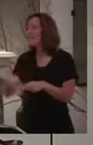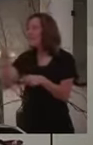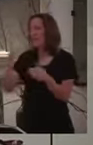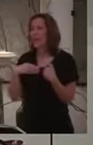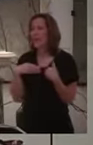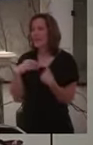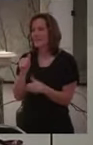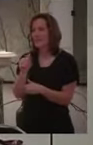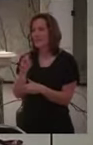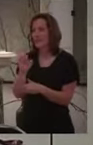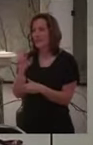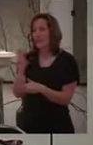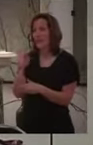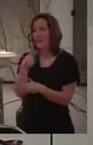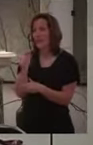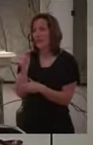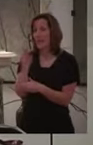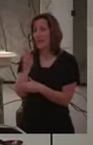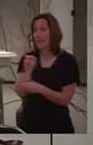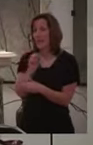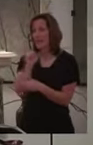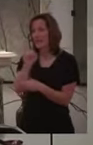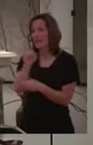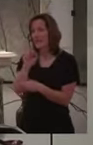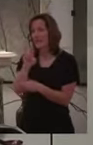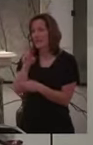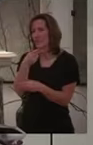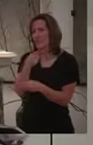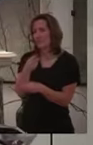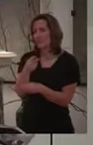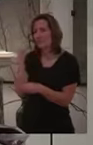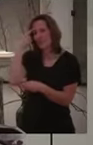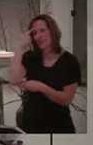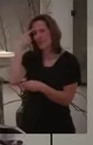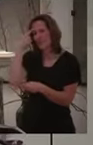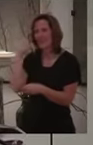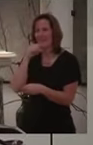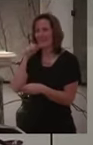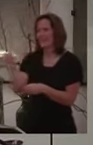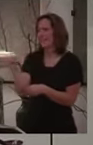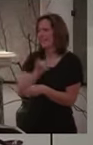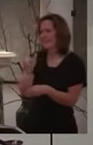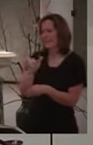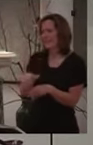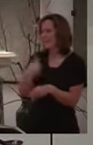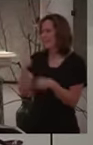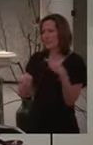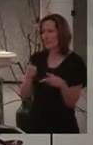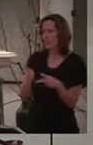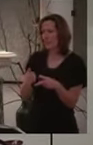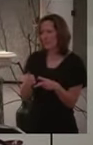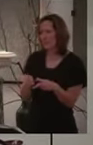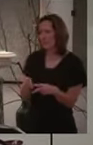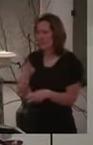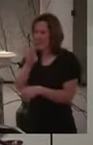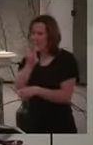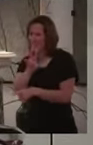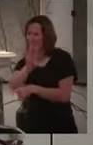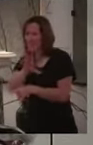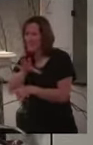God has Abraham and Sarah thinking outside the box, with many, I'm sure, thinking they're out of their minds. At